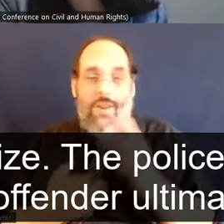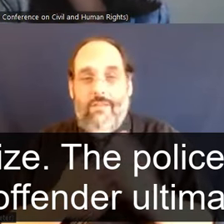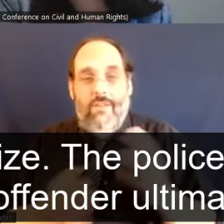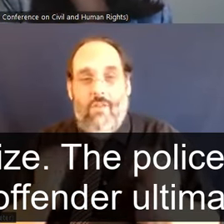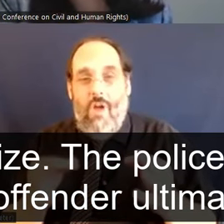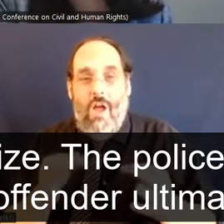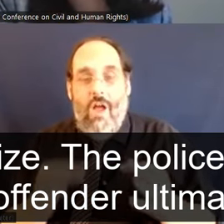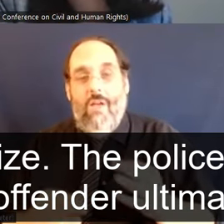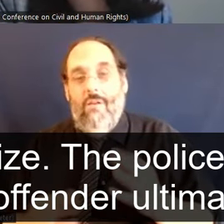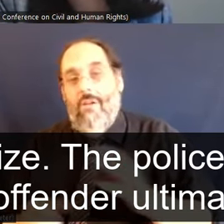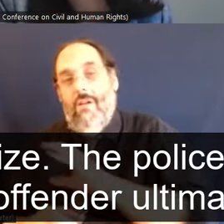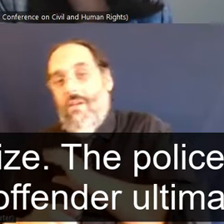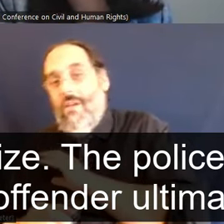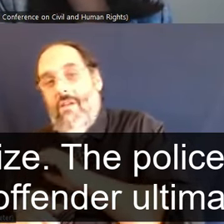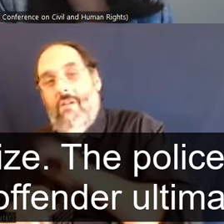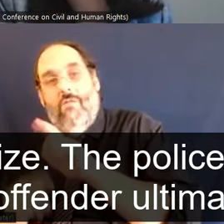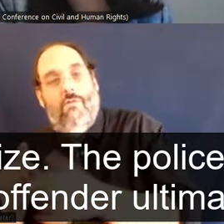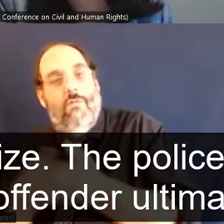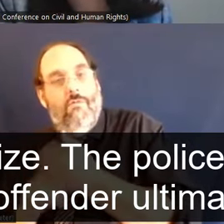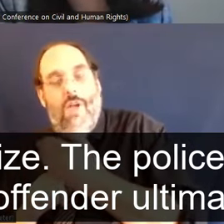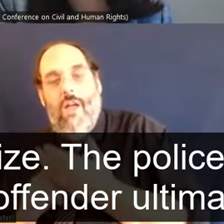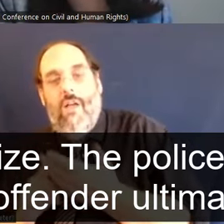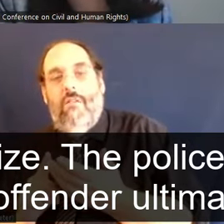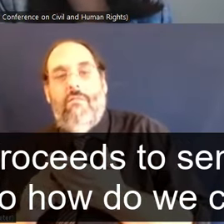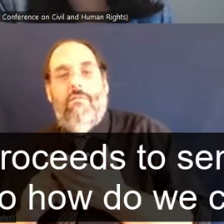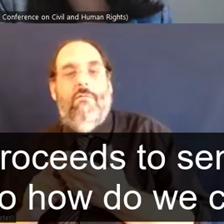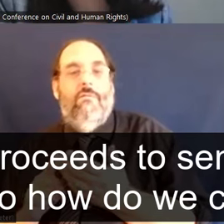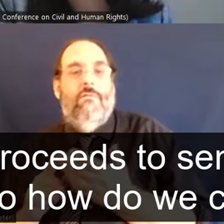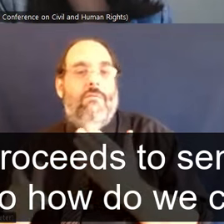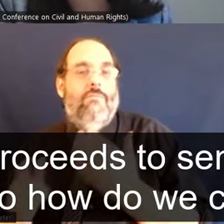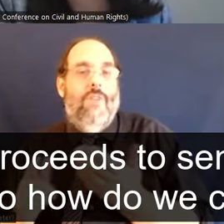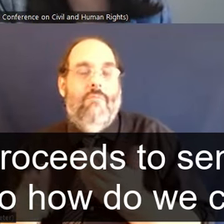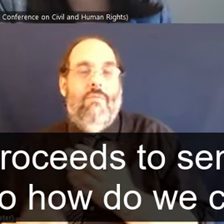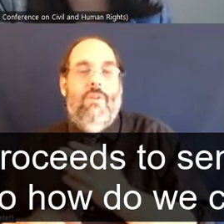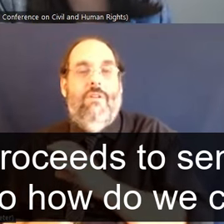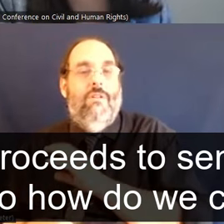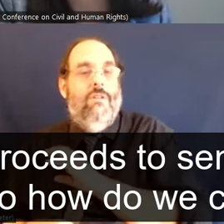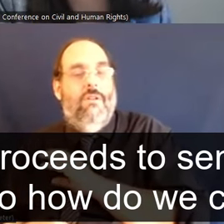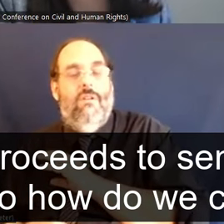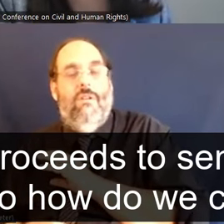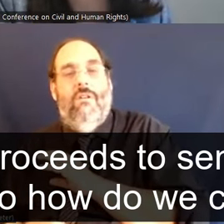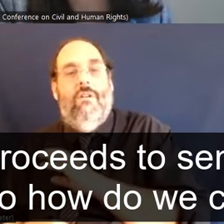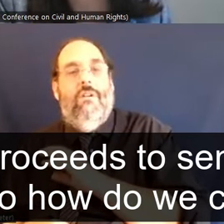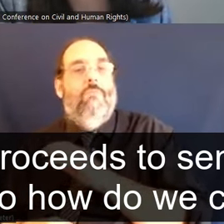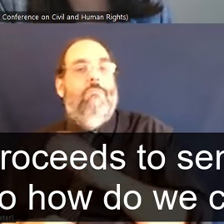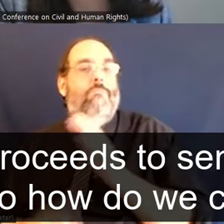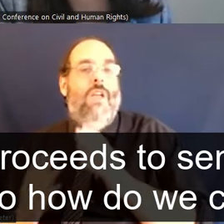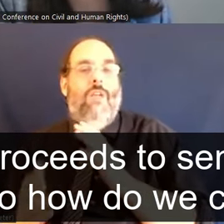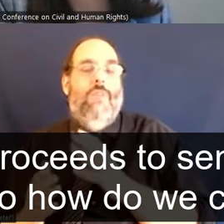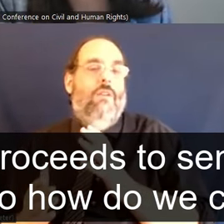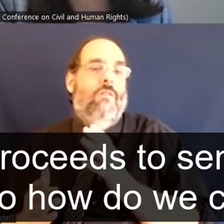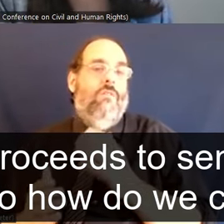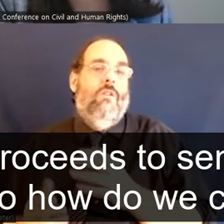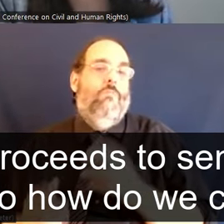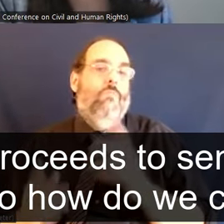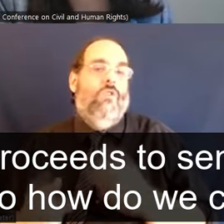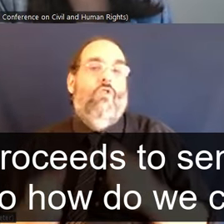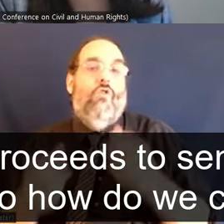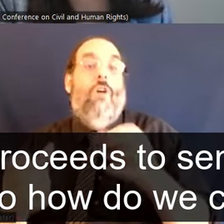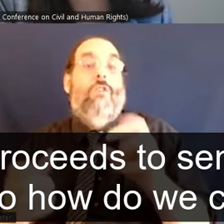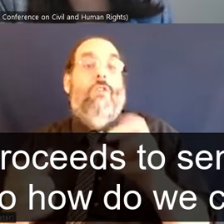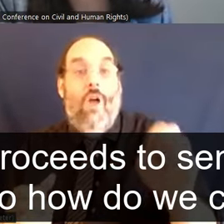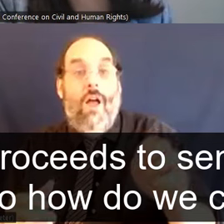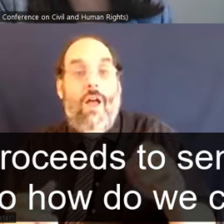make an arrest. The offender ultimately pleads guilty and the case proceeds to sentencing without a criminal trial.